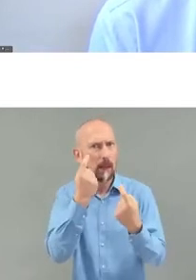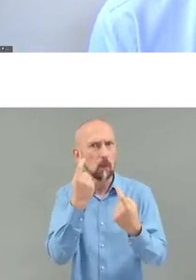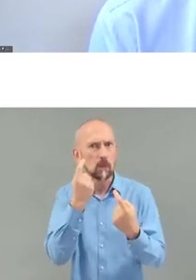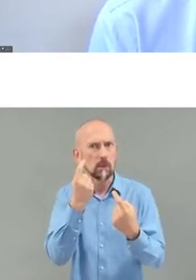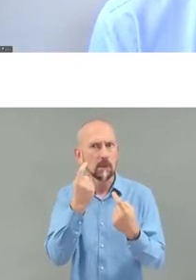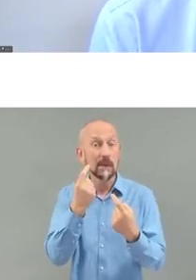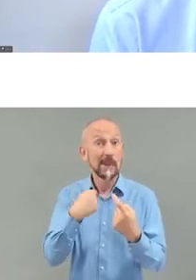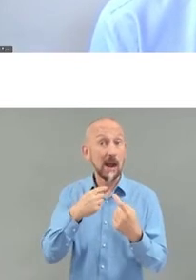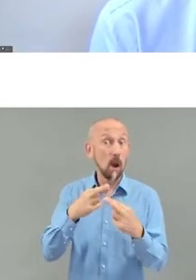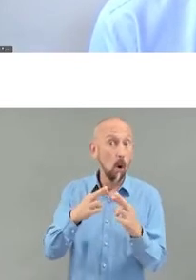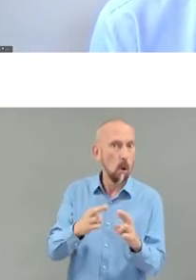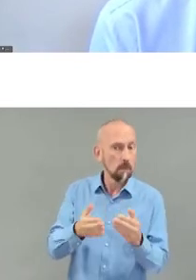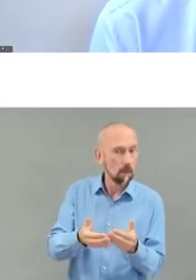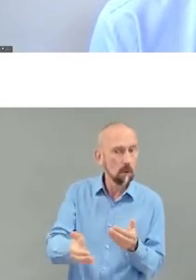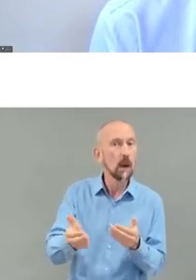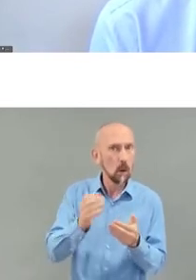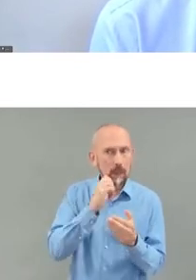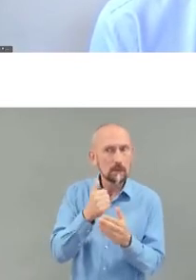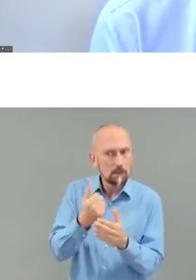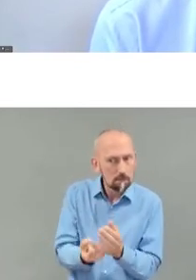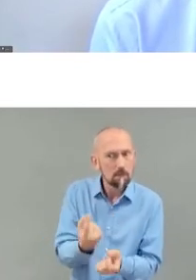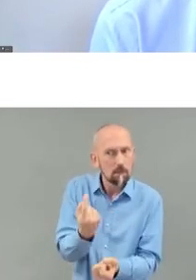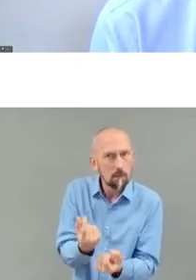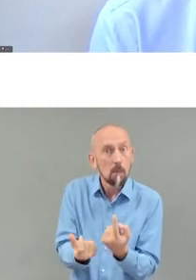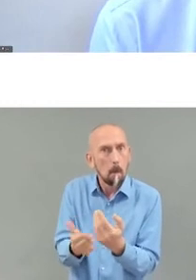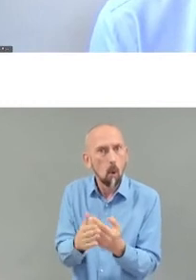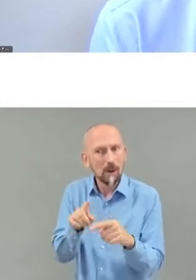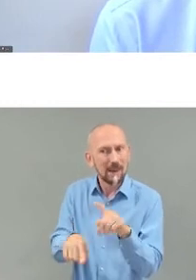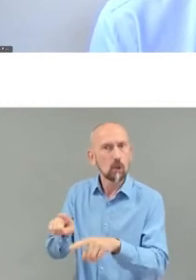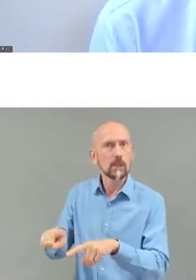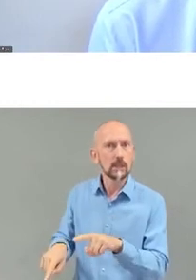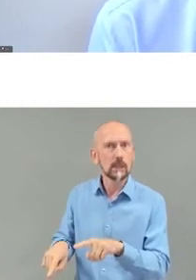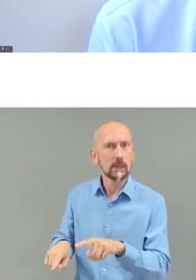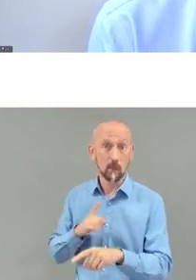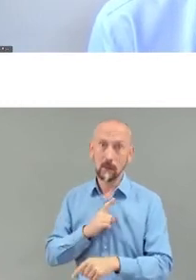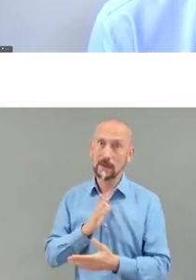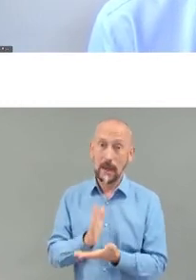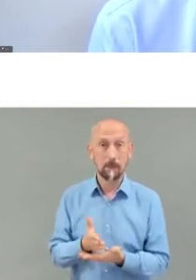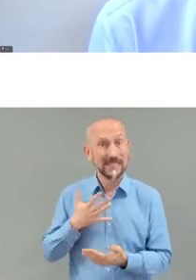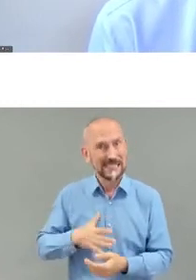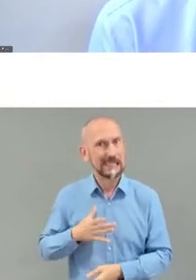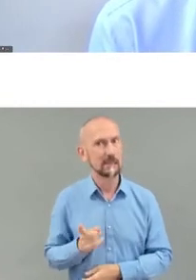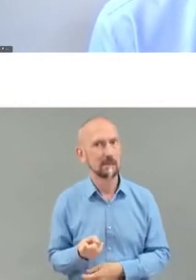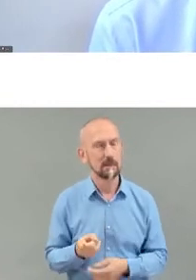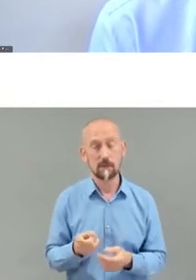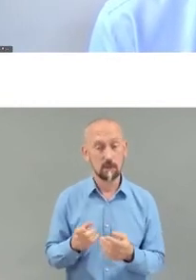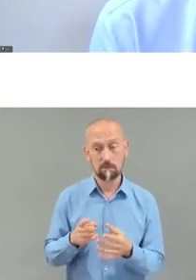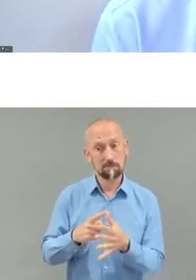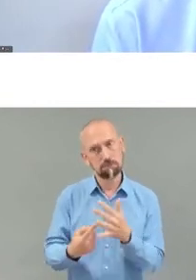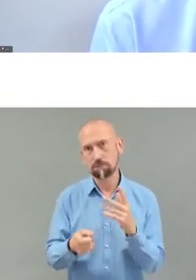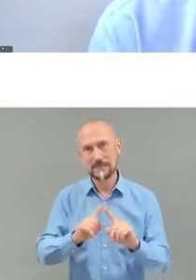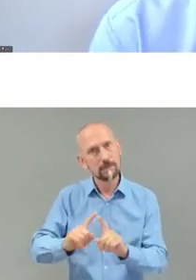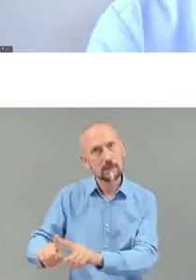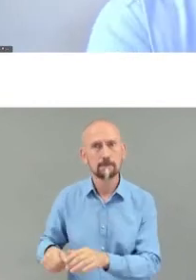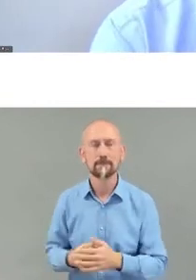more diversity, because it is so needed throughout every aspect. There was a lot of questions about the